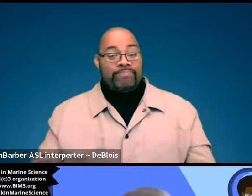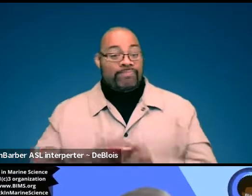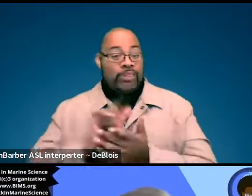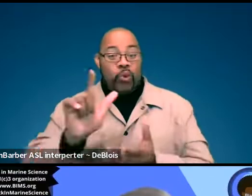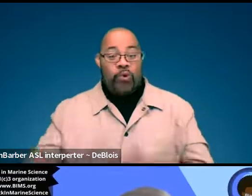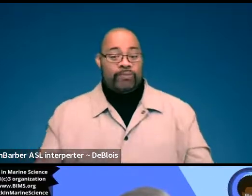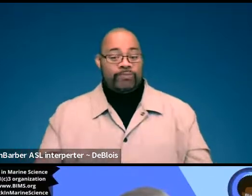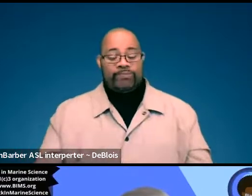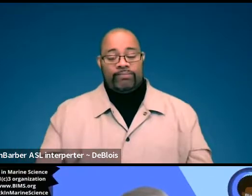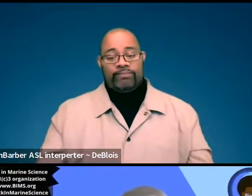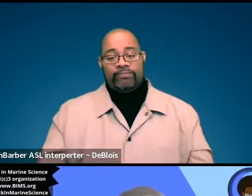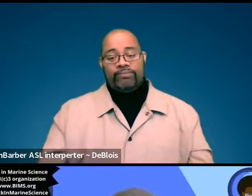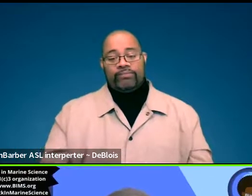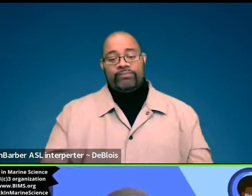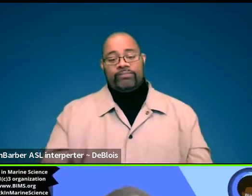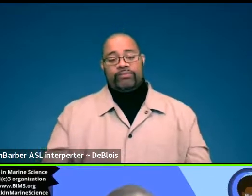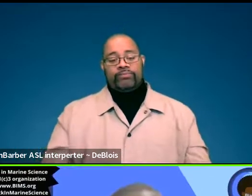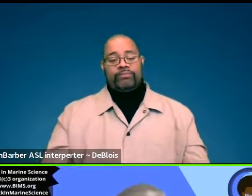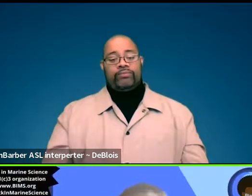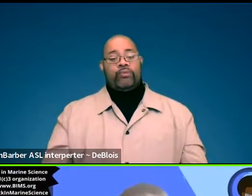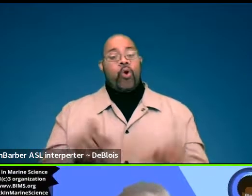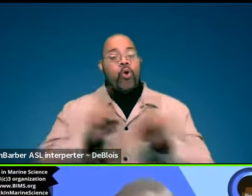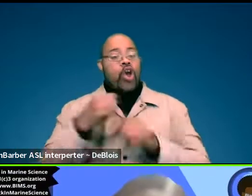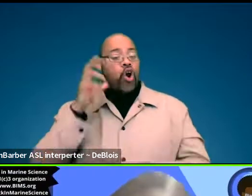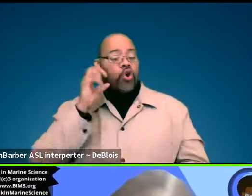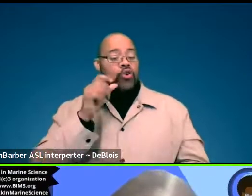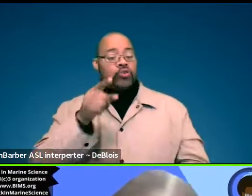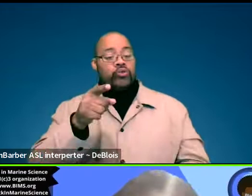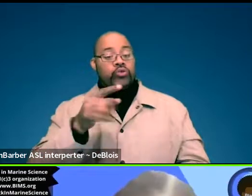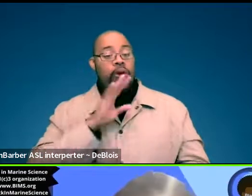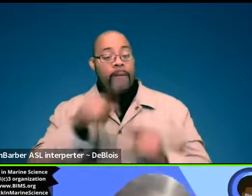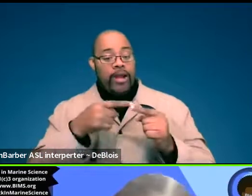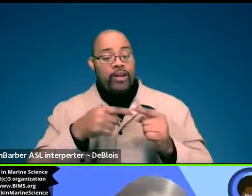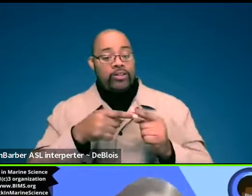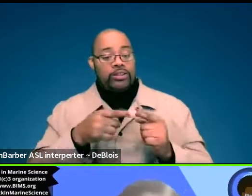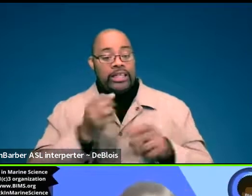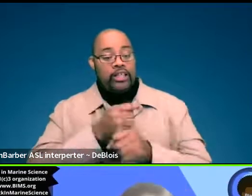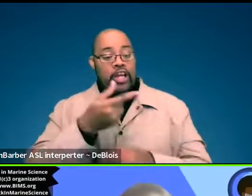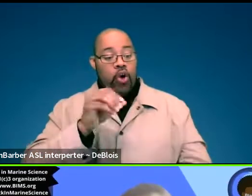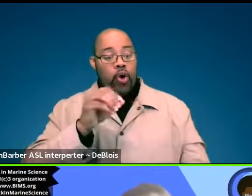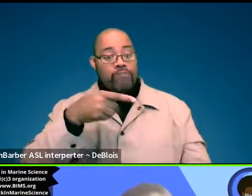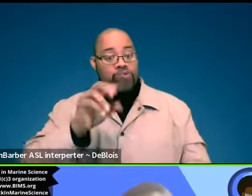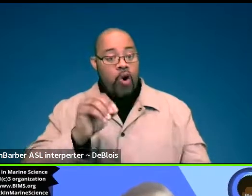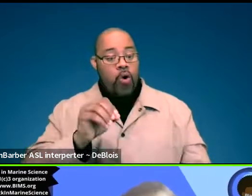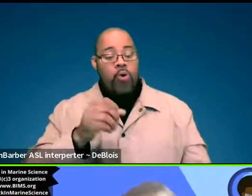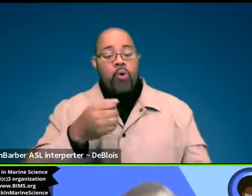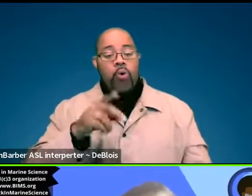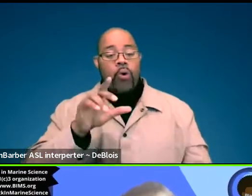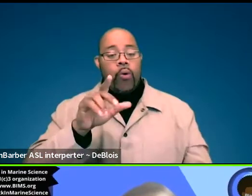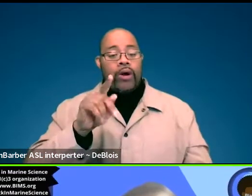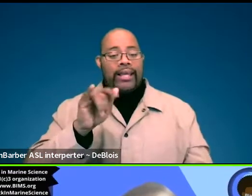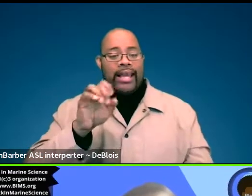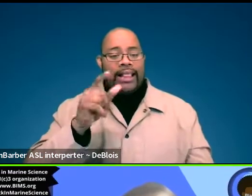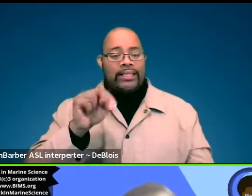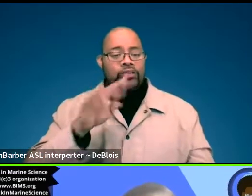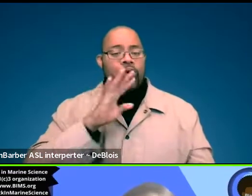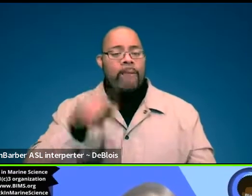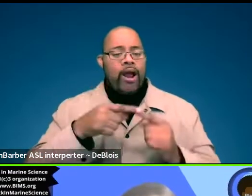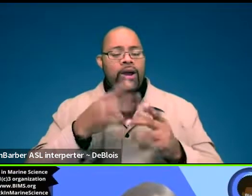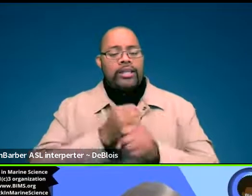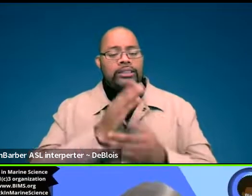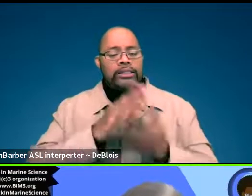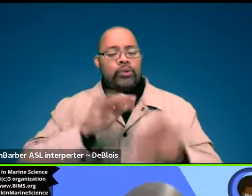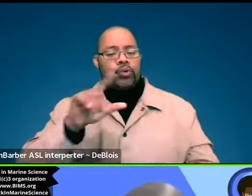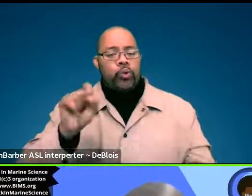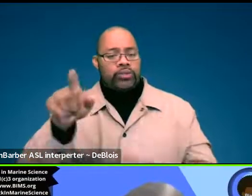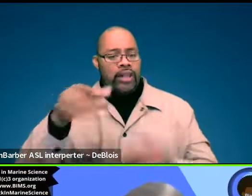it. And I also heard you, like even you talking about like using a GoPro, right? Or Katelyn talking about, getting some of the tools